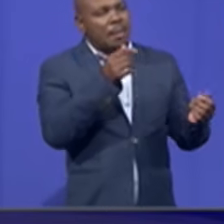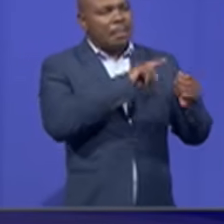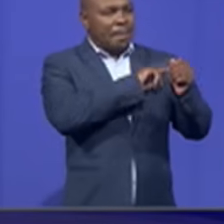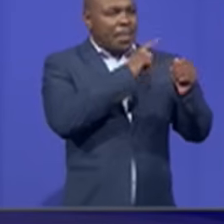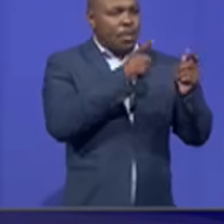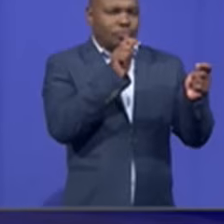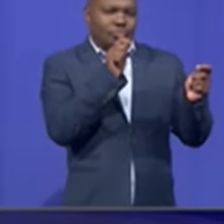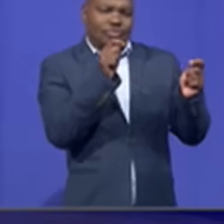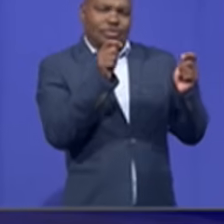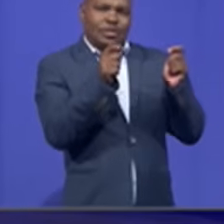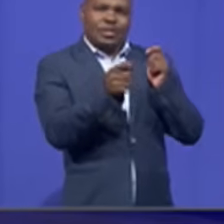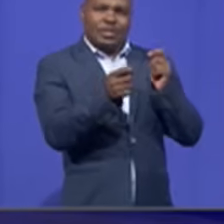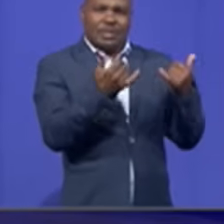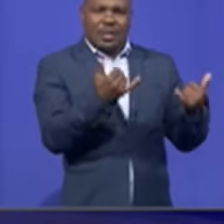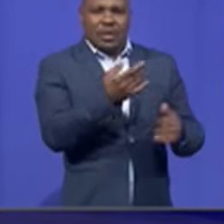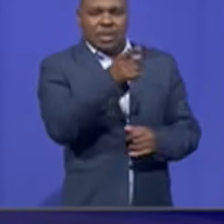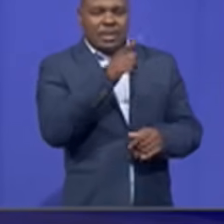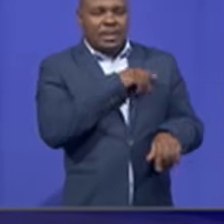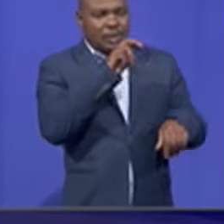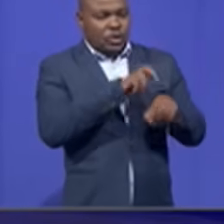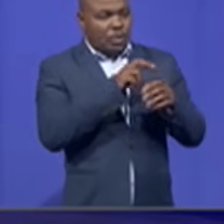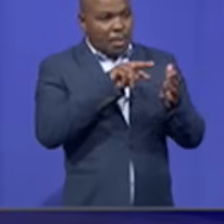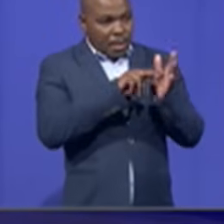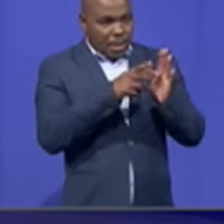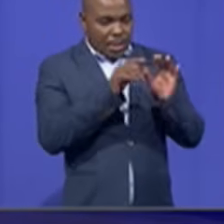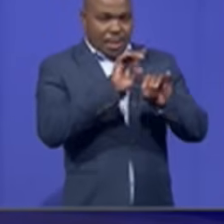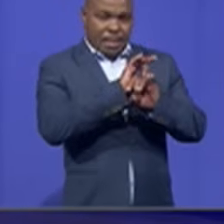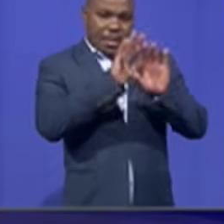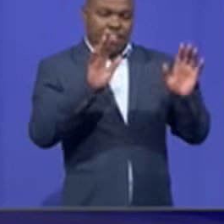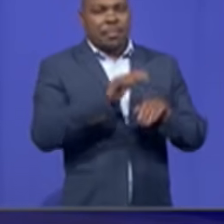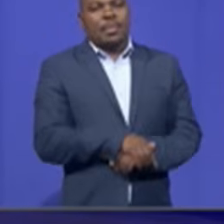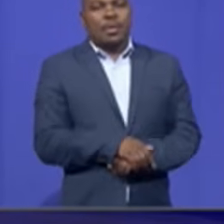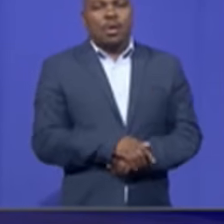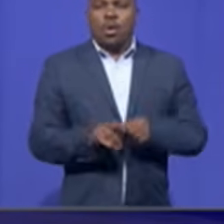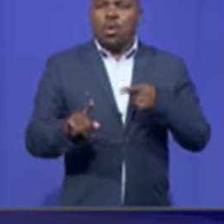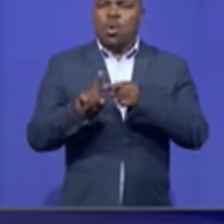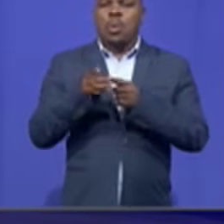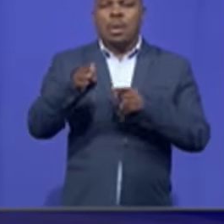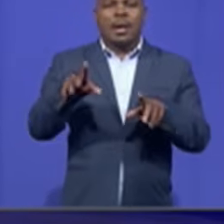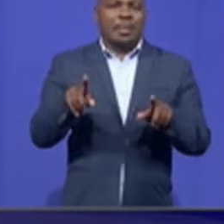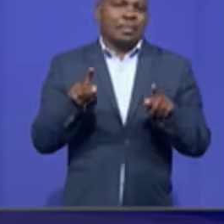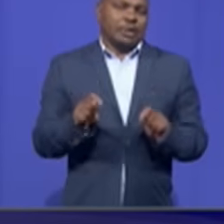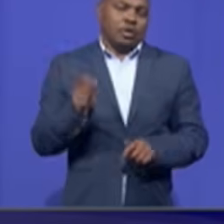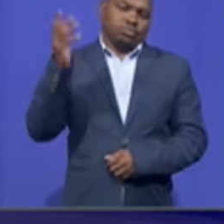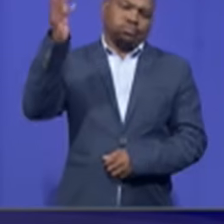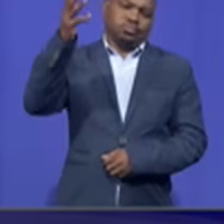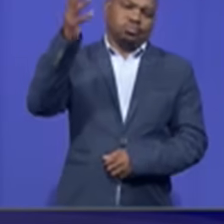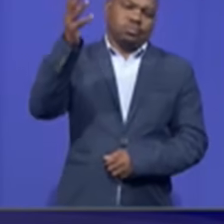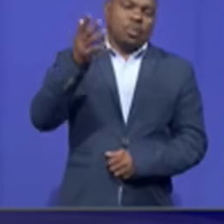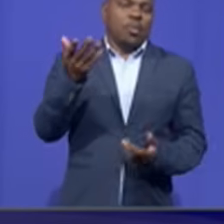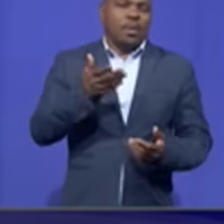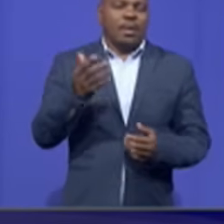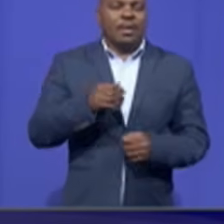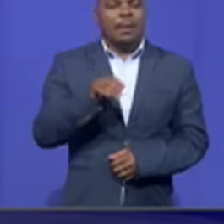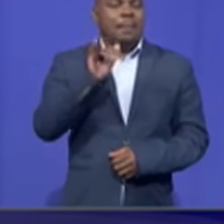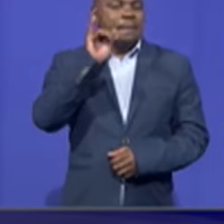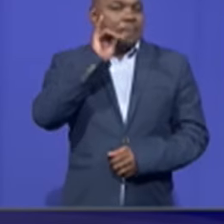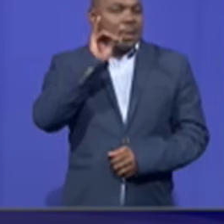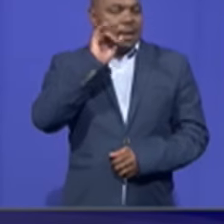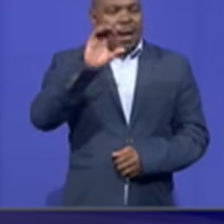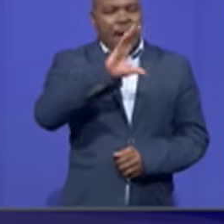ya ka selebego sa nnete le togamano e tlhapileng sentle fa na bua kwa Cape Town kwa tlhatlhelelong ya Thabo